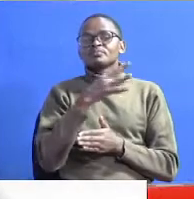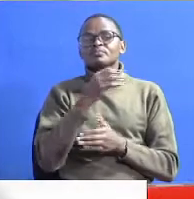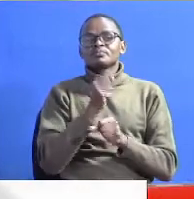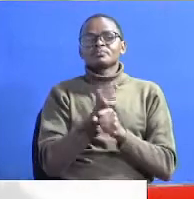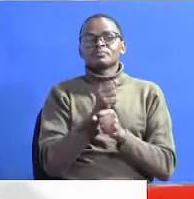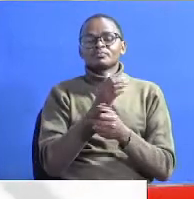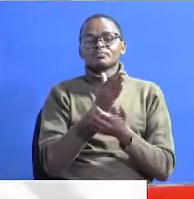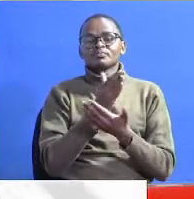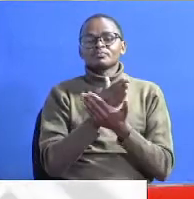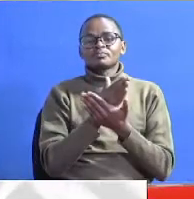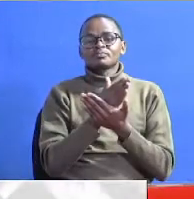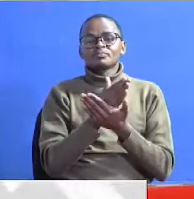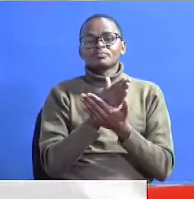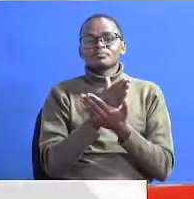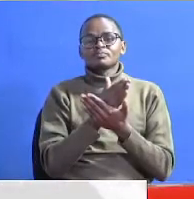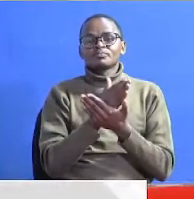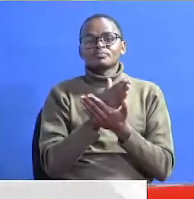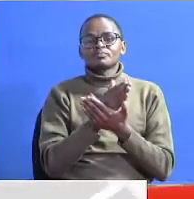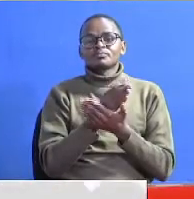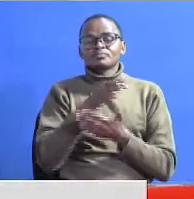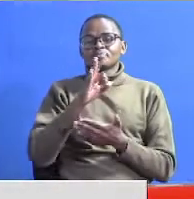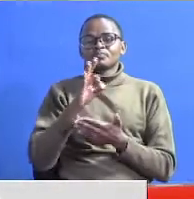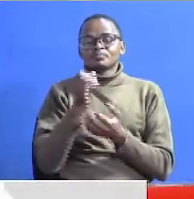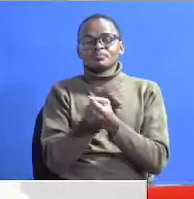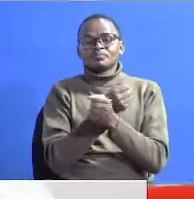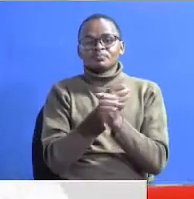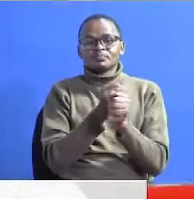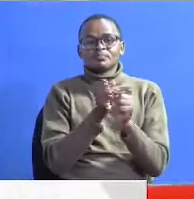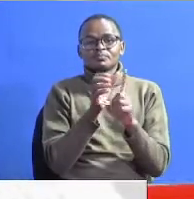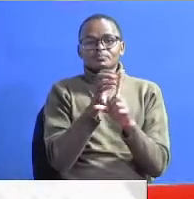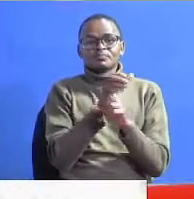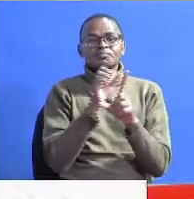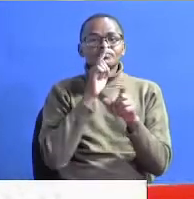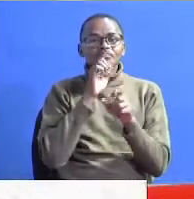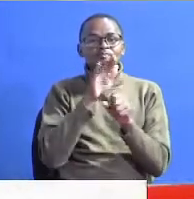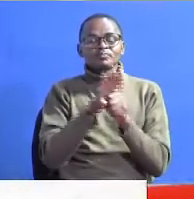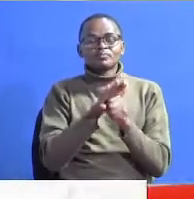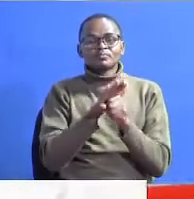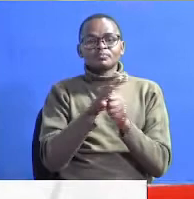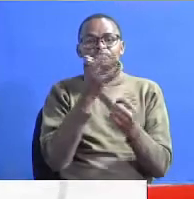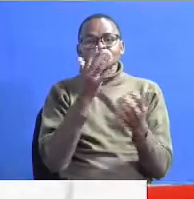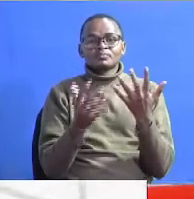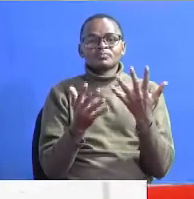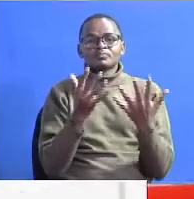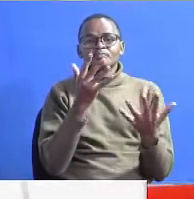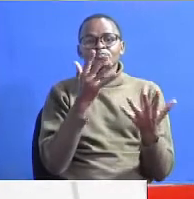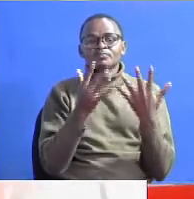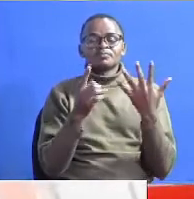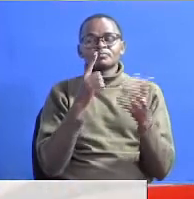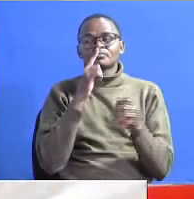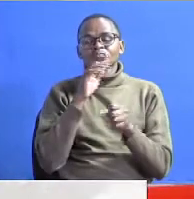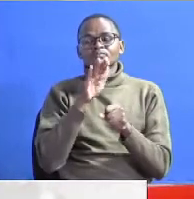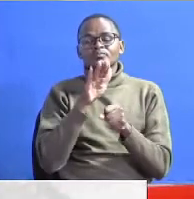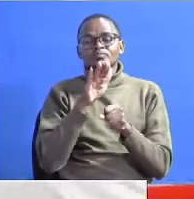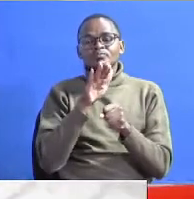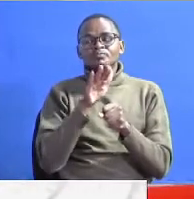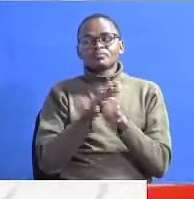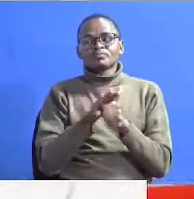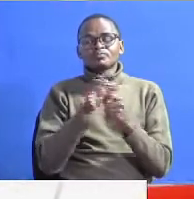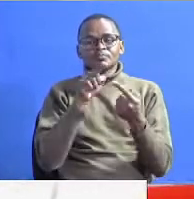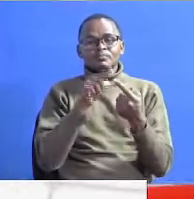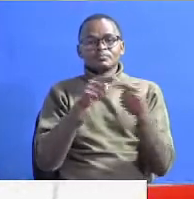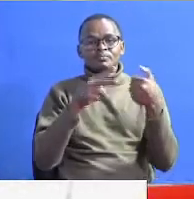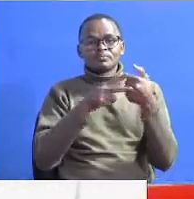ensure, even if he cannot accomplish all the promises, maybe, I'm sure, he'll hit a target